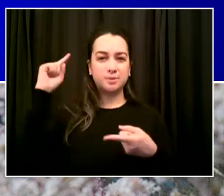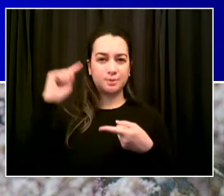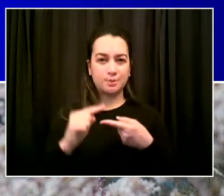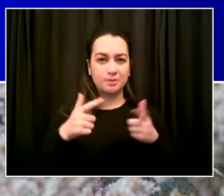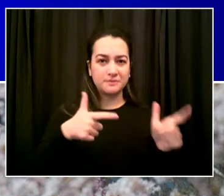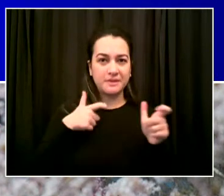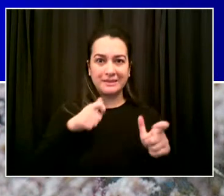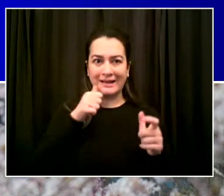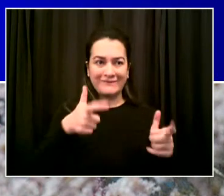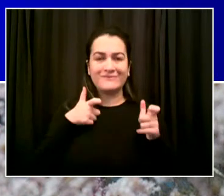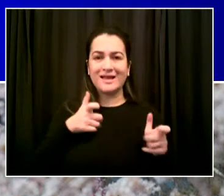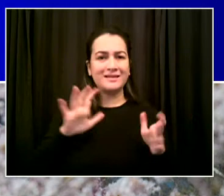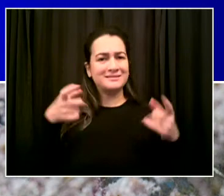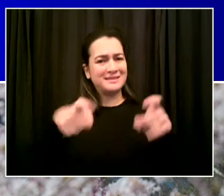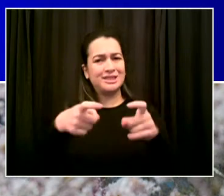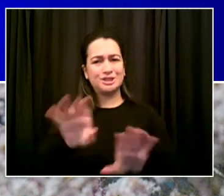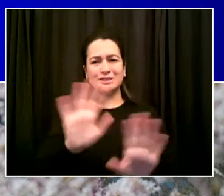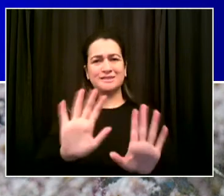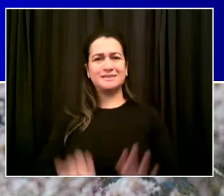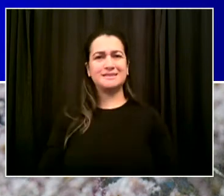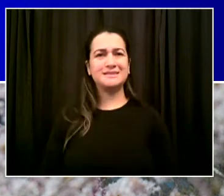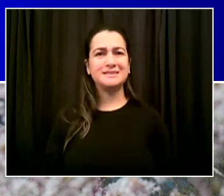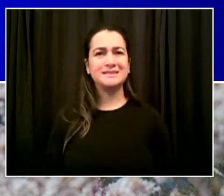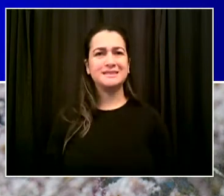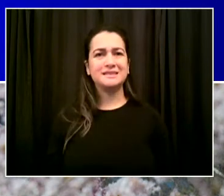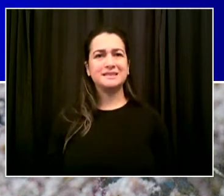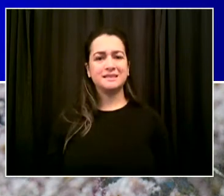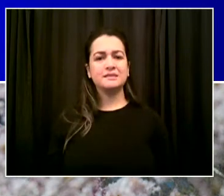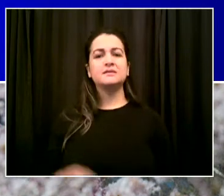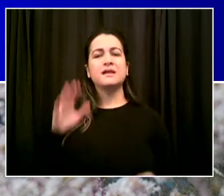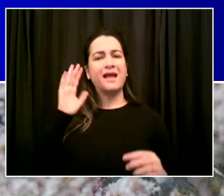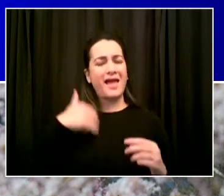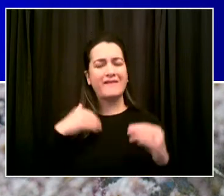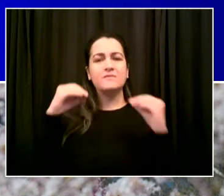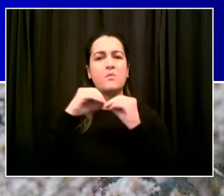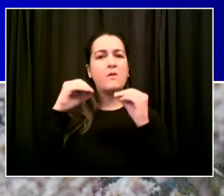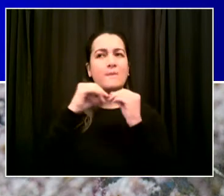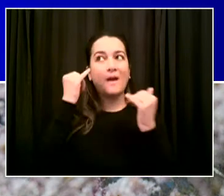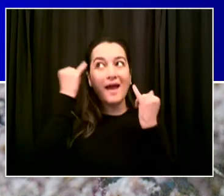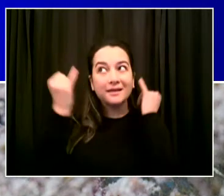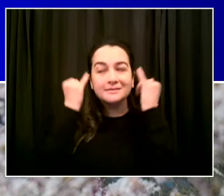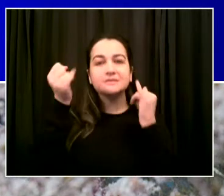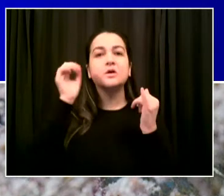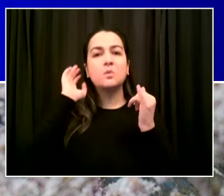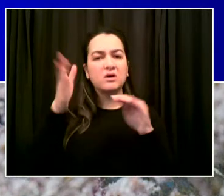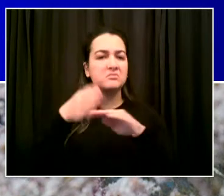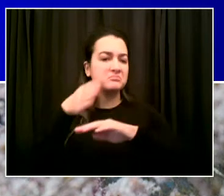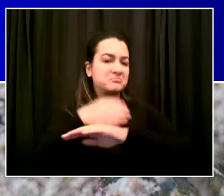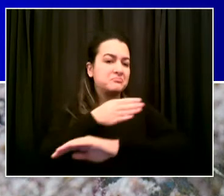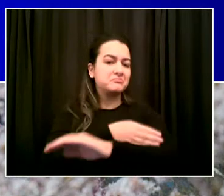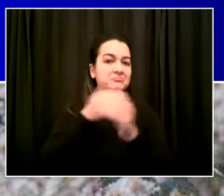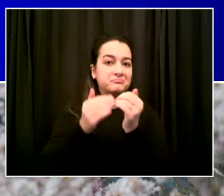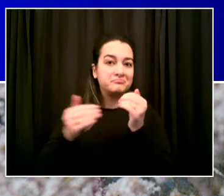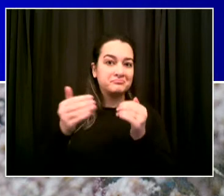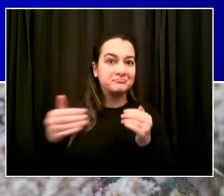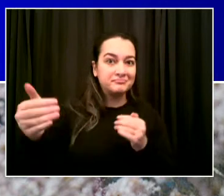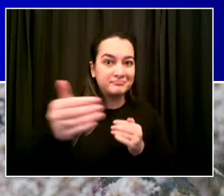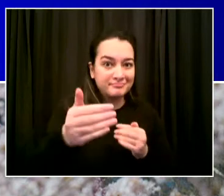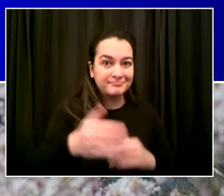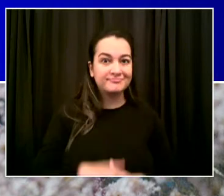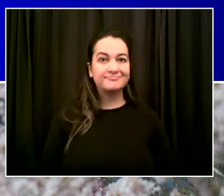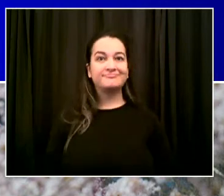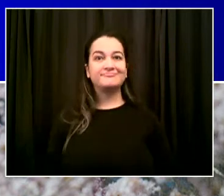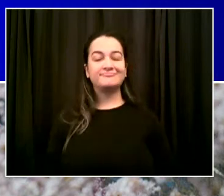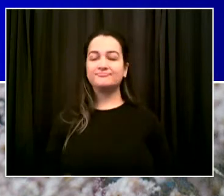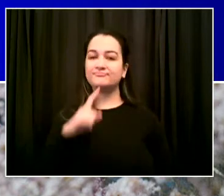now be permanent features. So much that will matter for the future of the city rides on the Department of Transportation